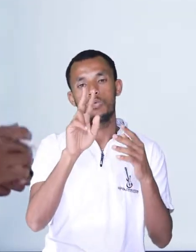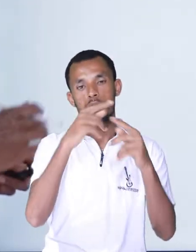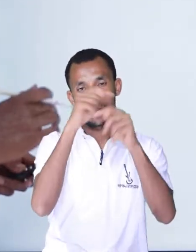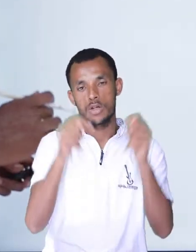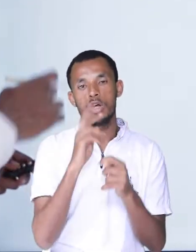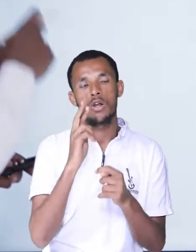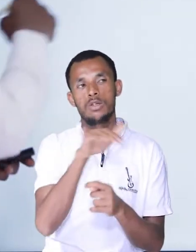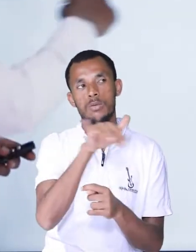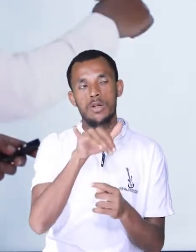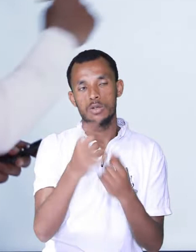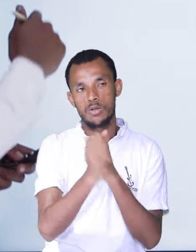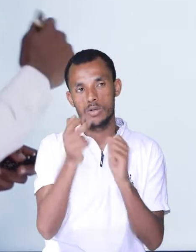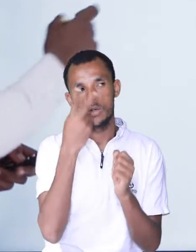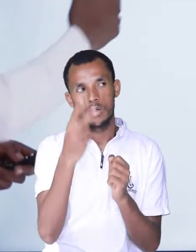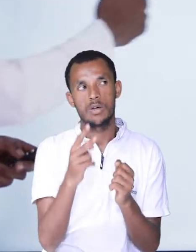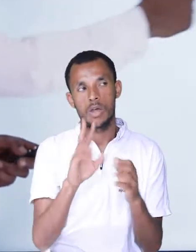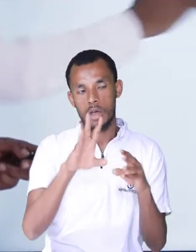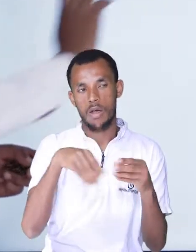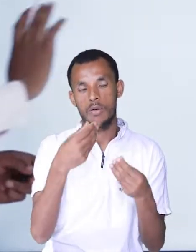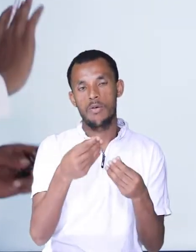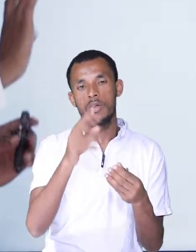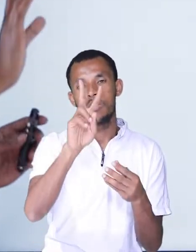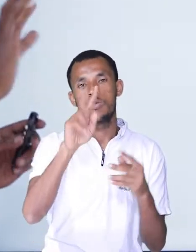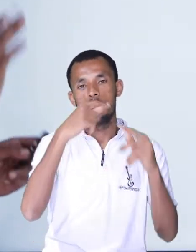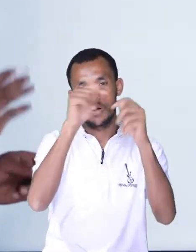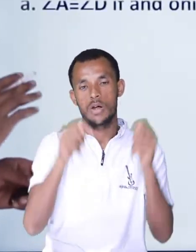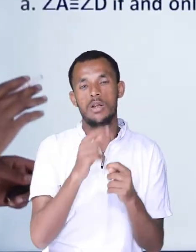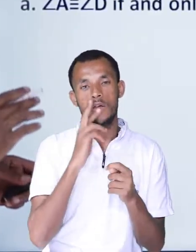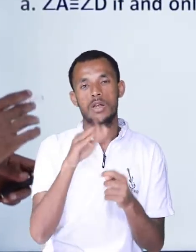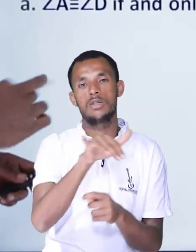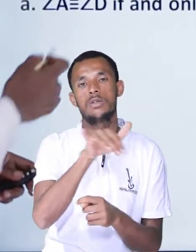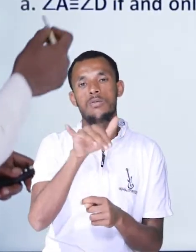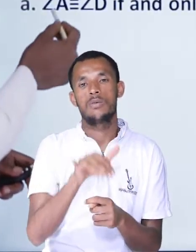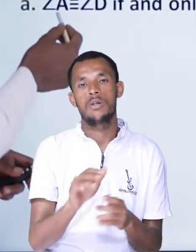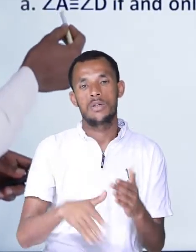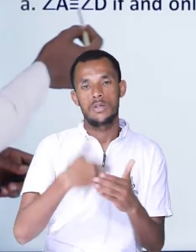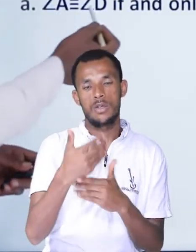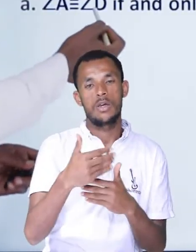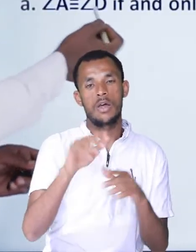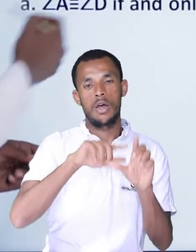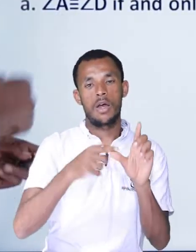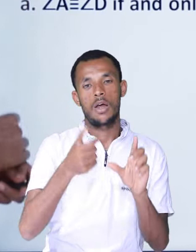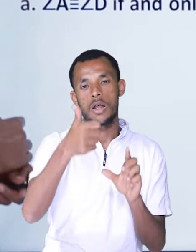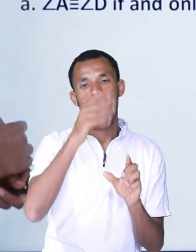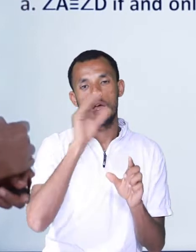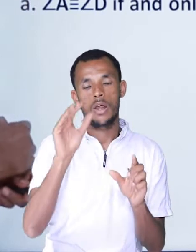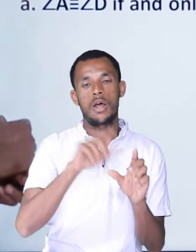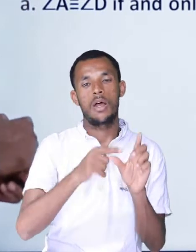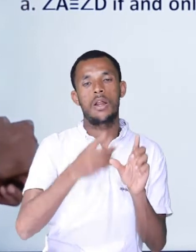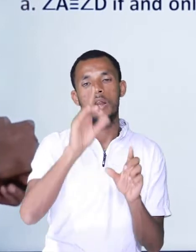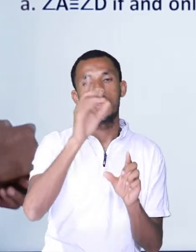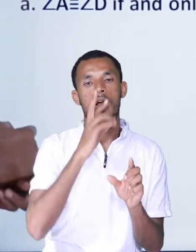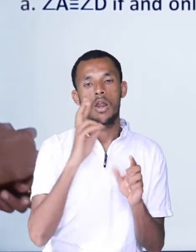let's come to the solution. The given it says the two triangles are similar. Then angle A and angle D